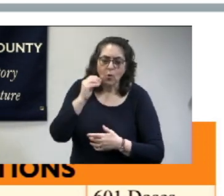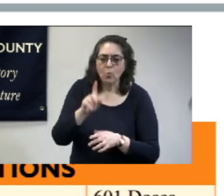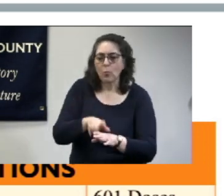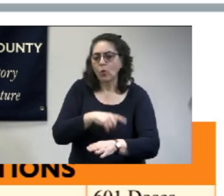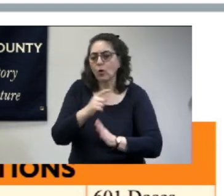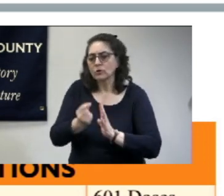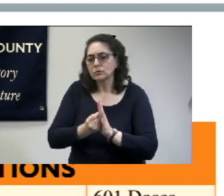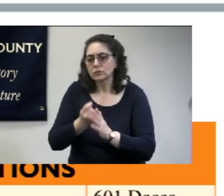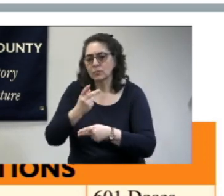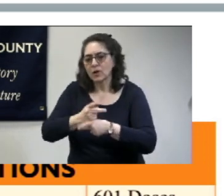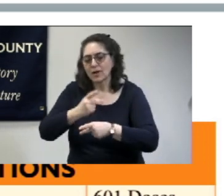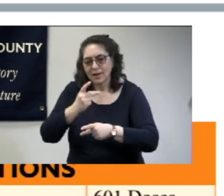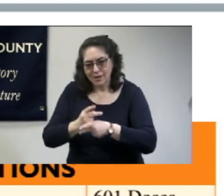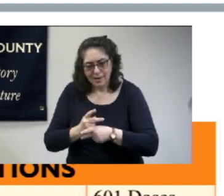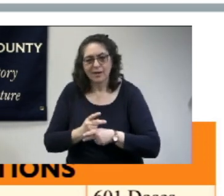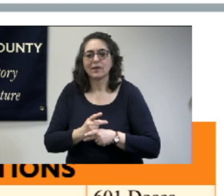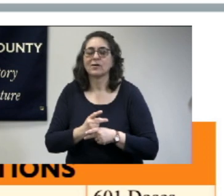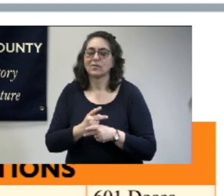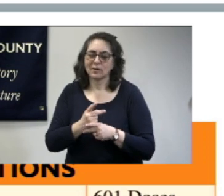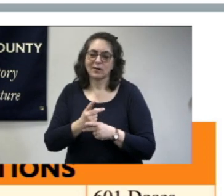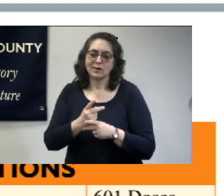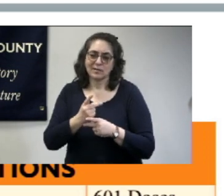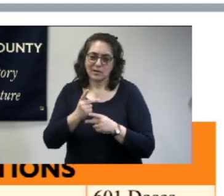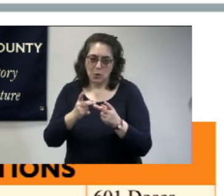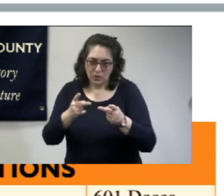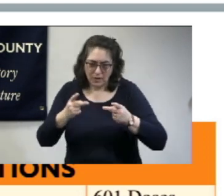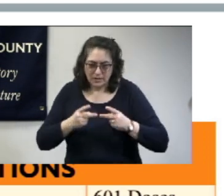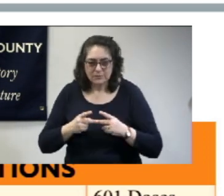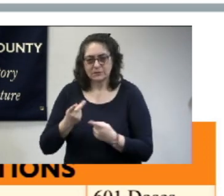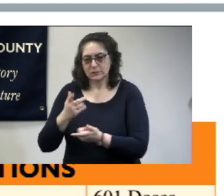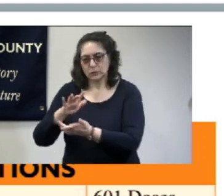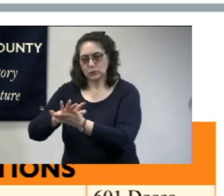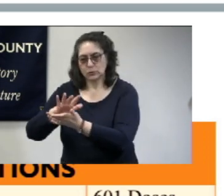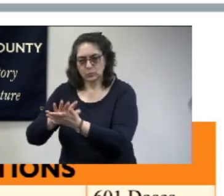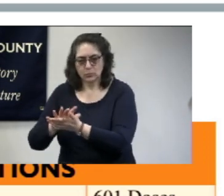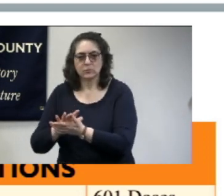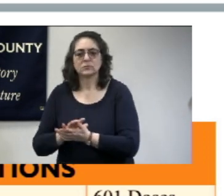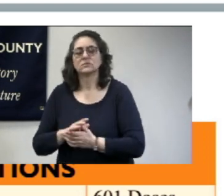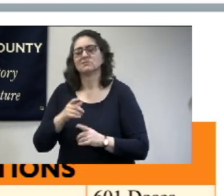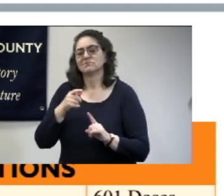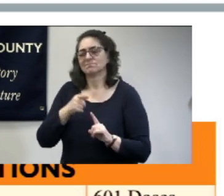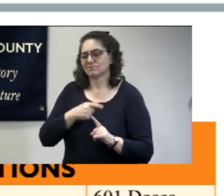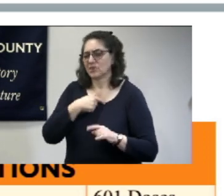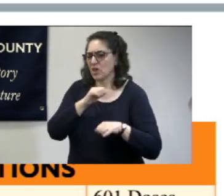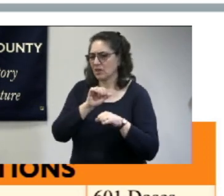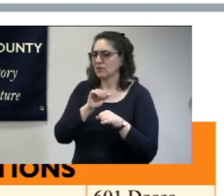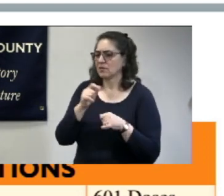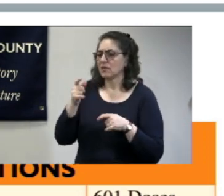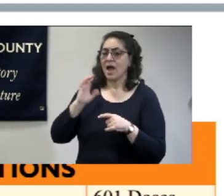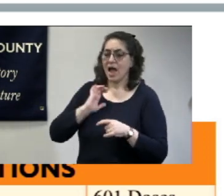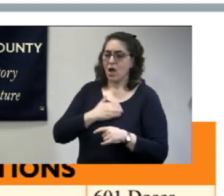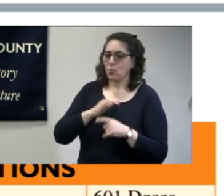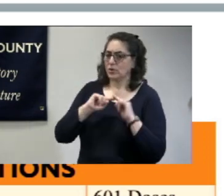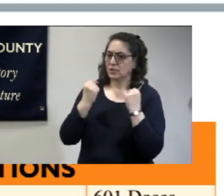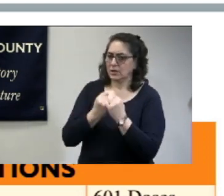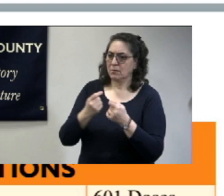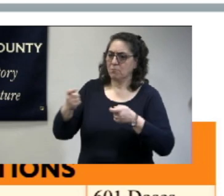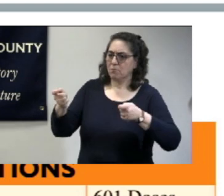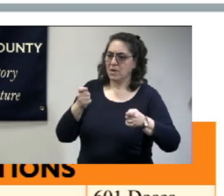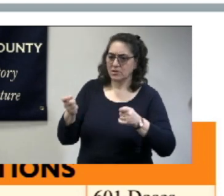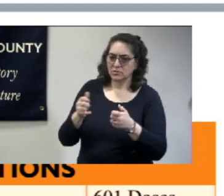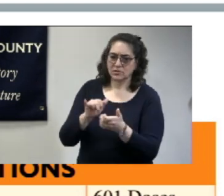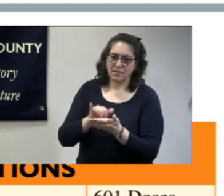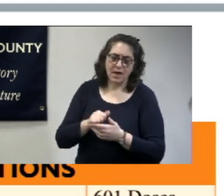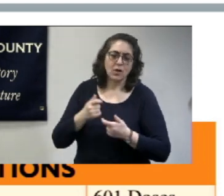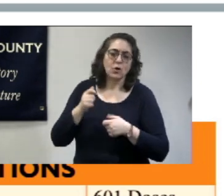and our epidemiologists are the lead in managing those. They work with the school nurses, they work with the ICPs,